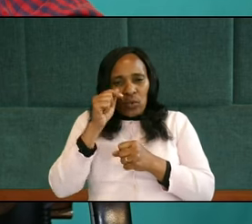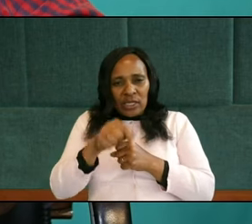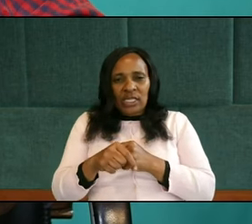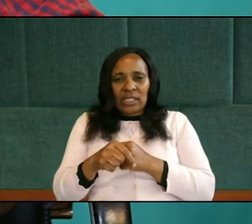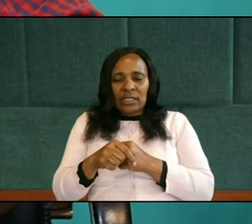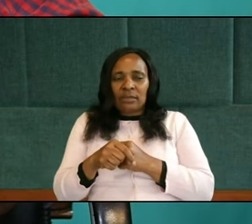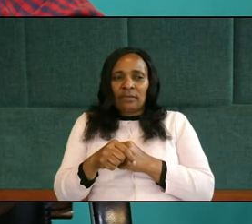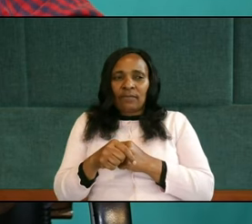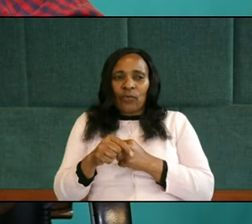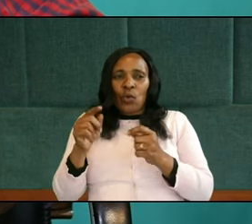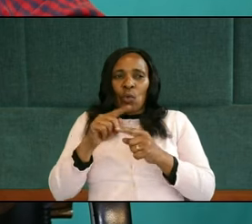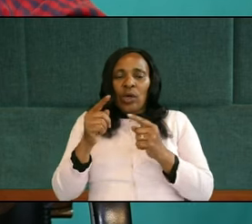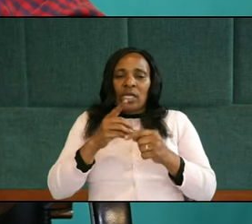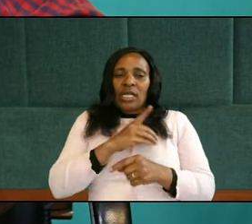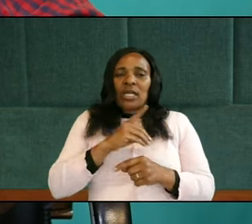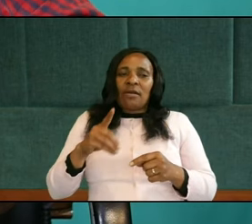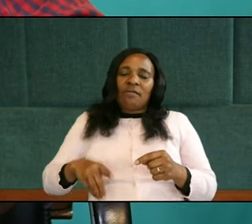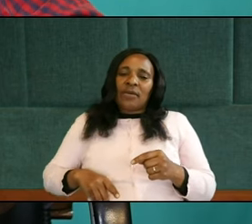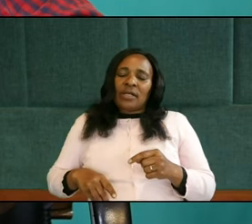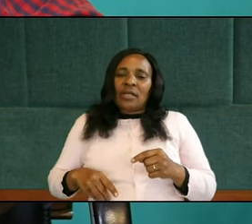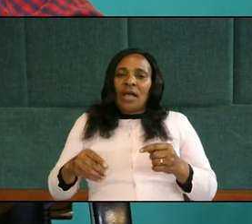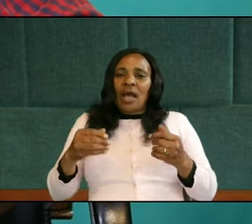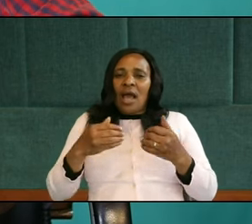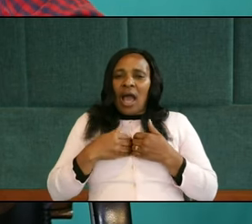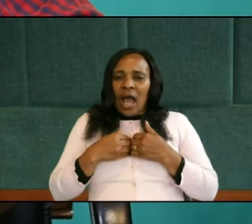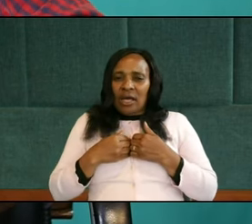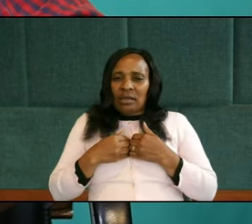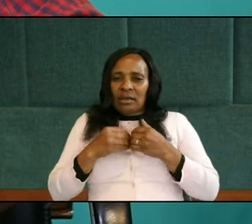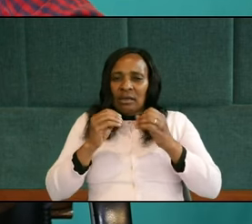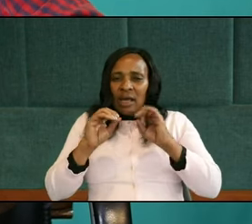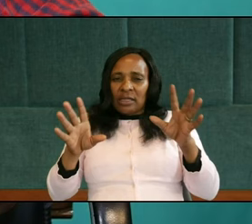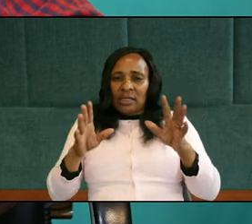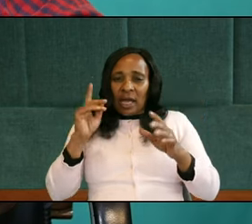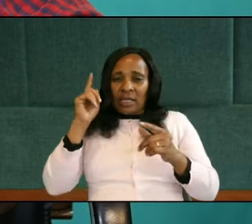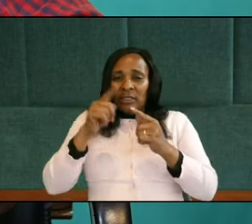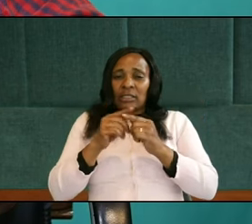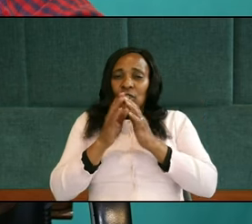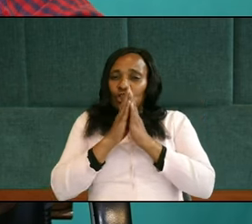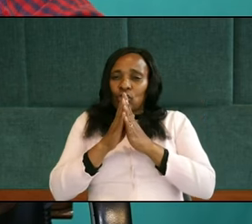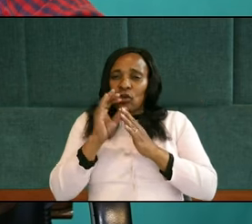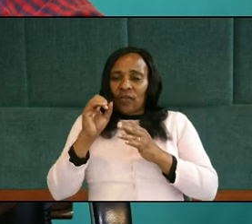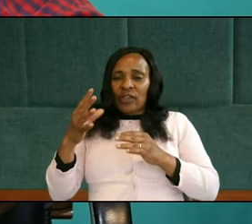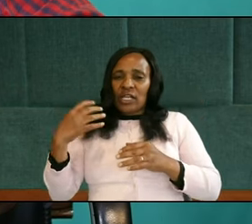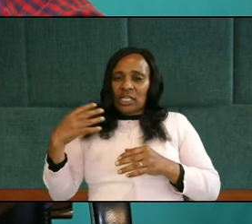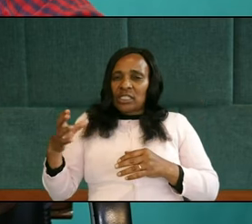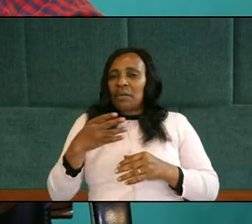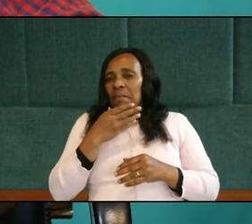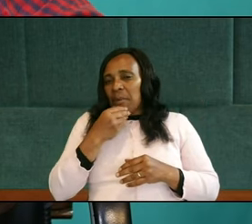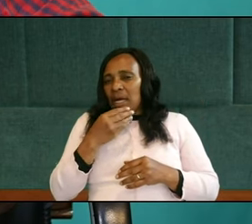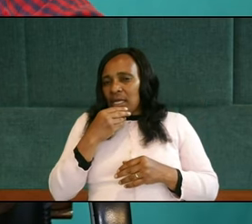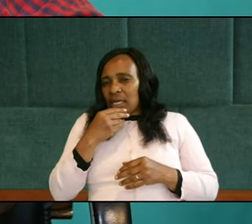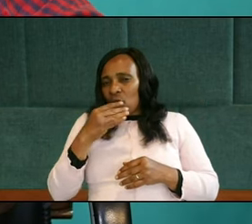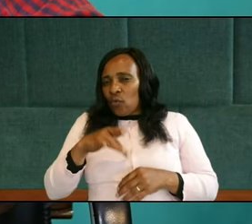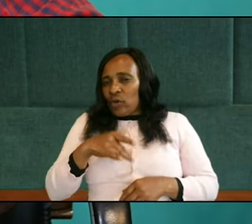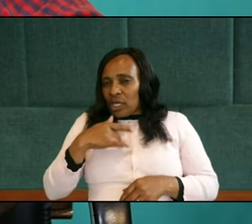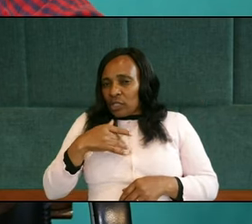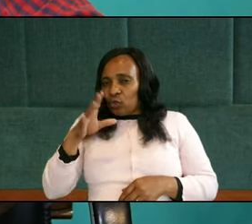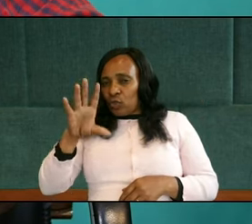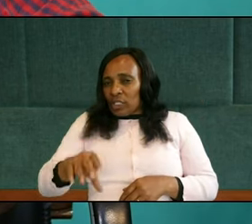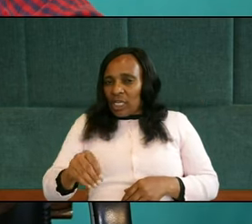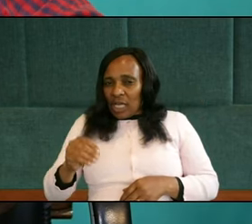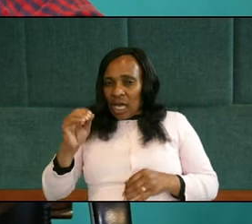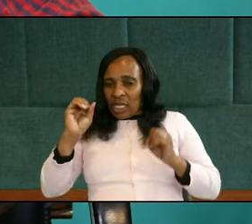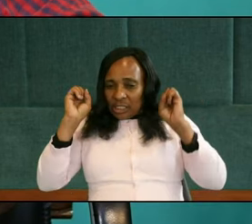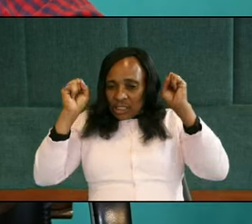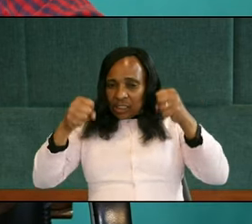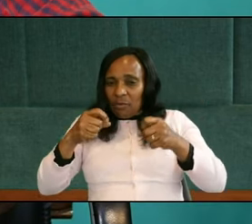must die. When David heard Nathan tell the story of how the rich man was unwilling to take a sheep from the many he